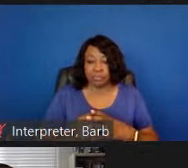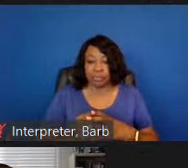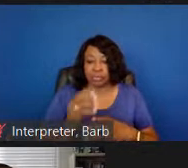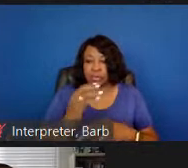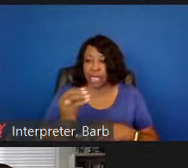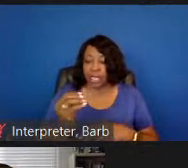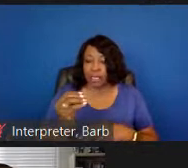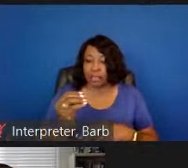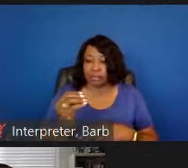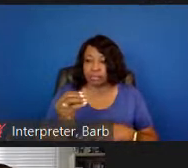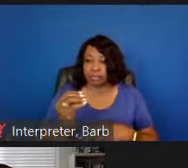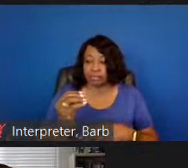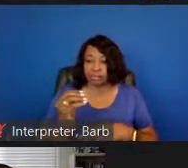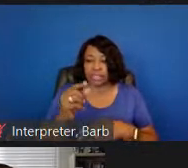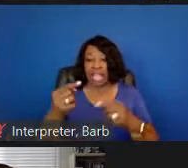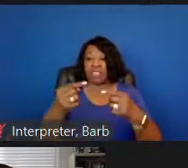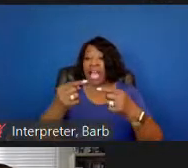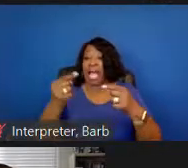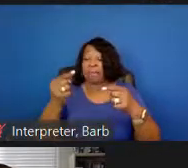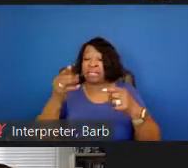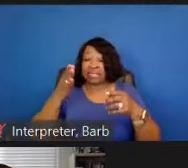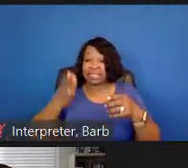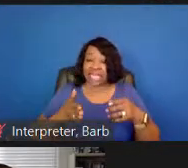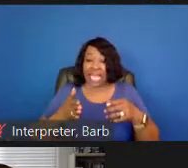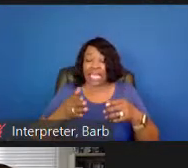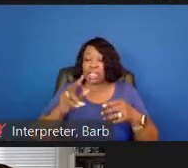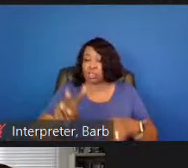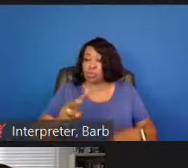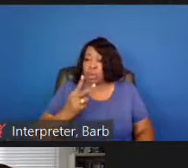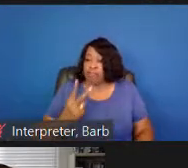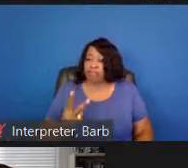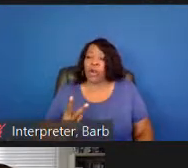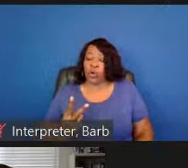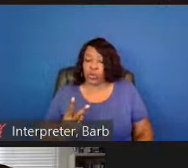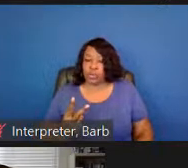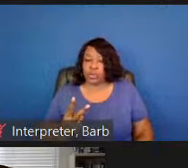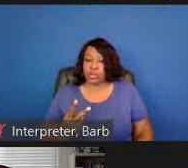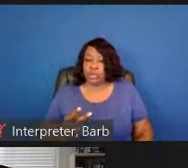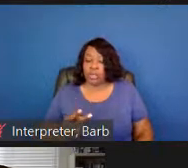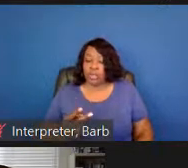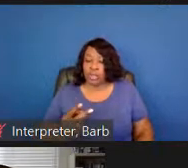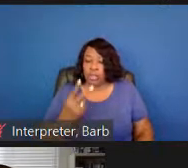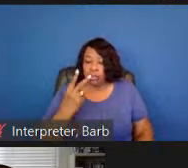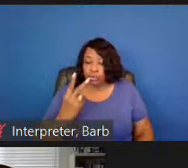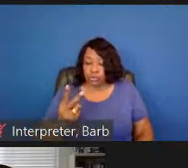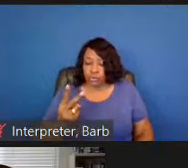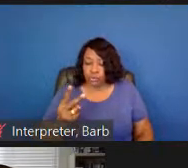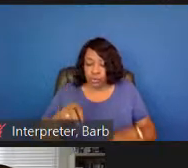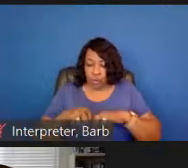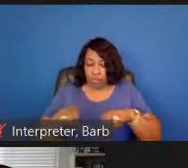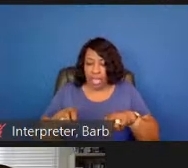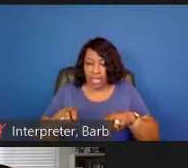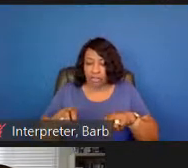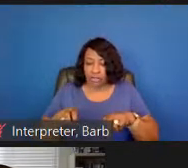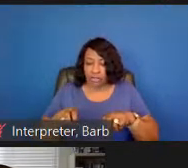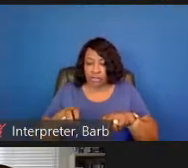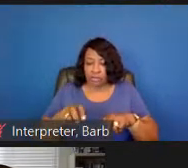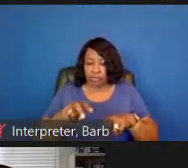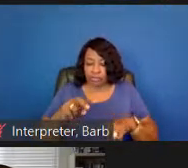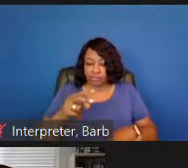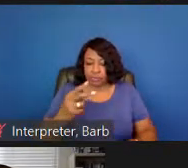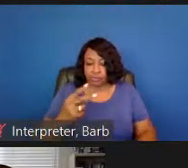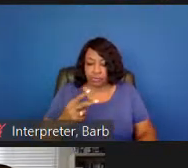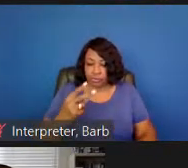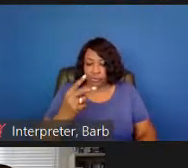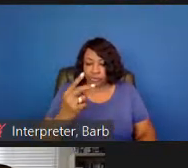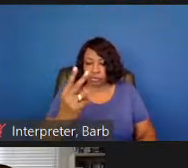And the opposite side of the car is kind of the reversed. It's 2-passenger reverse facing, 2-passenger reverse,